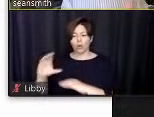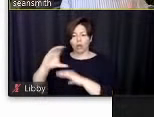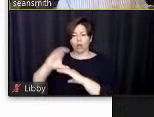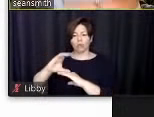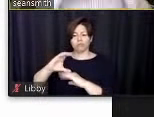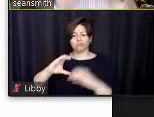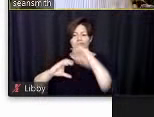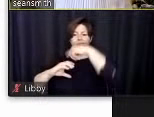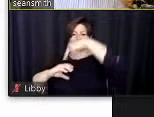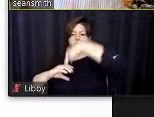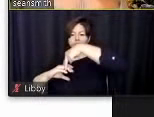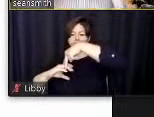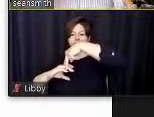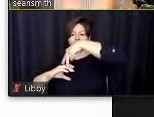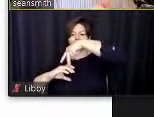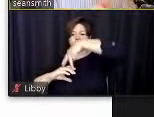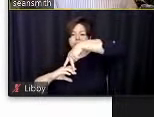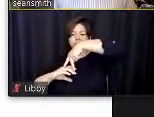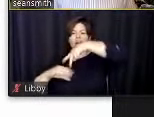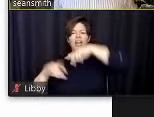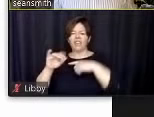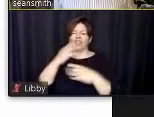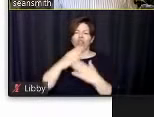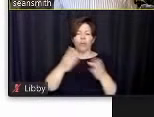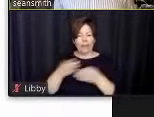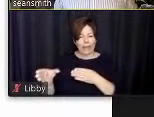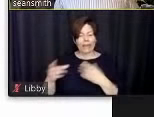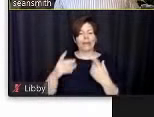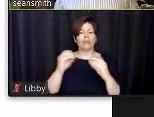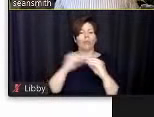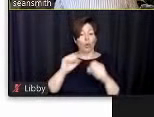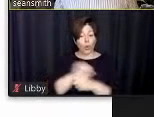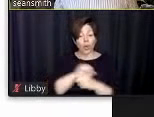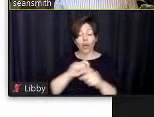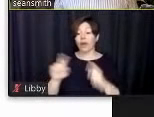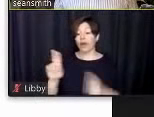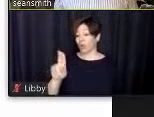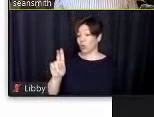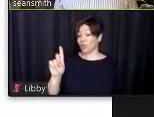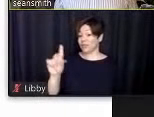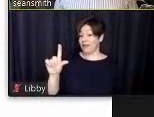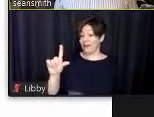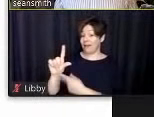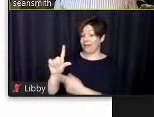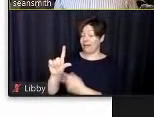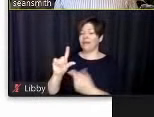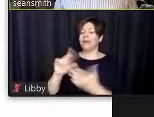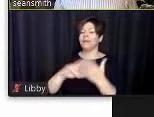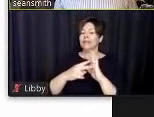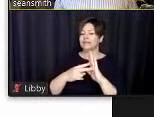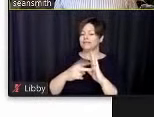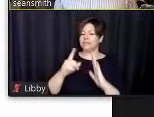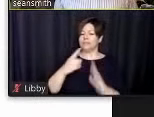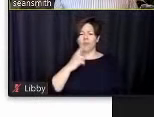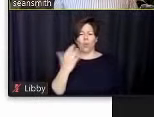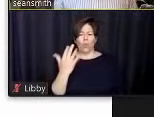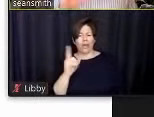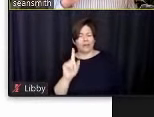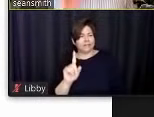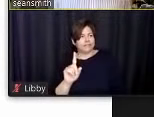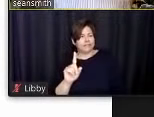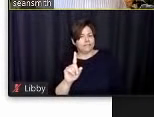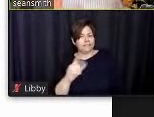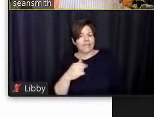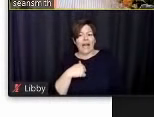Good designing, good planning, a lot of extra work. But UDL to me allows me to say, well, wait a minute here. I